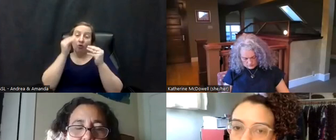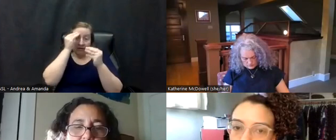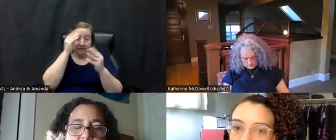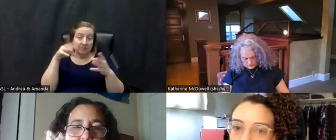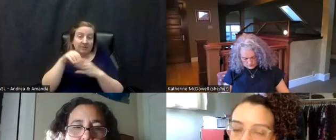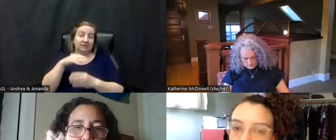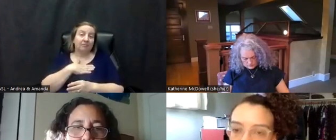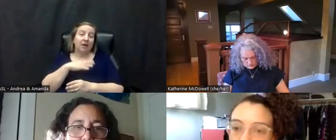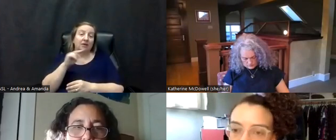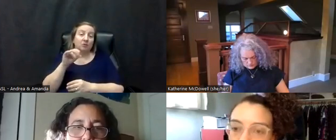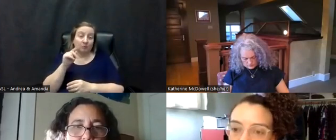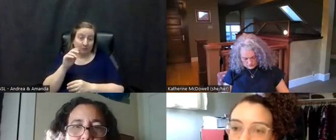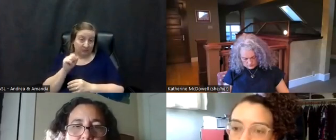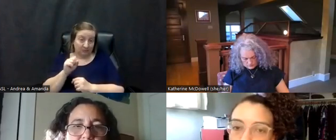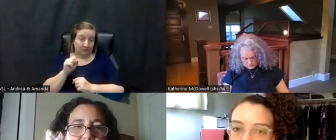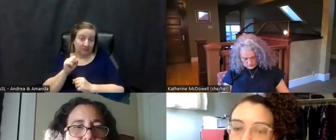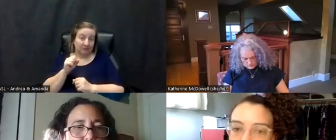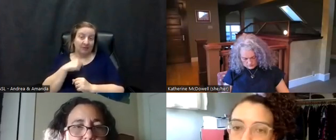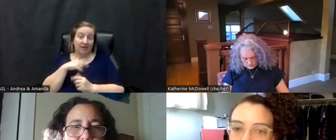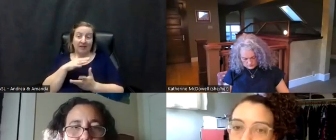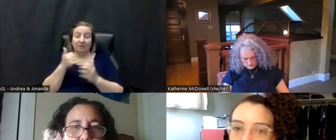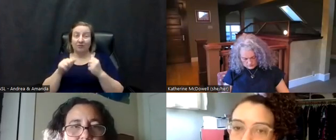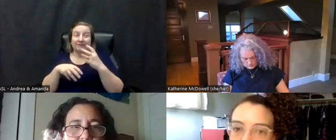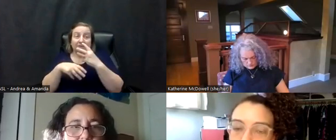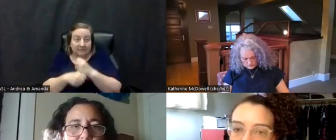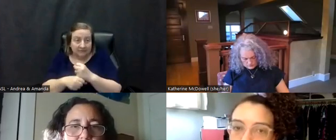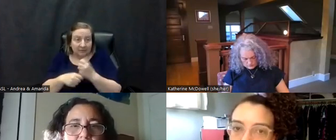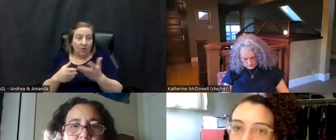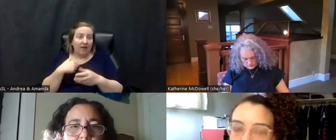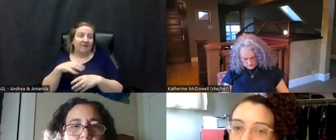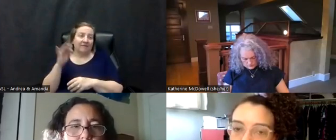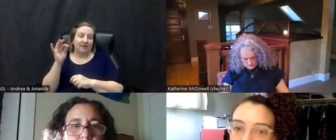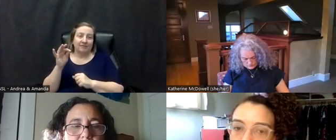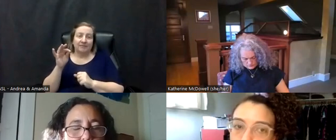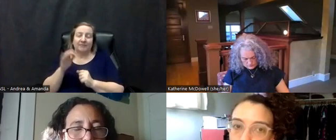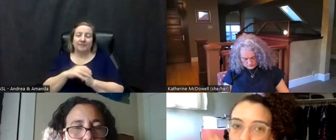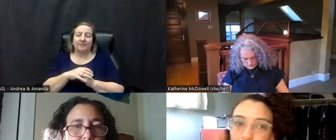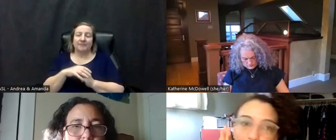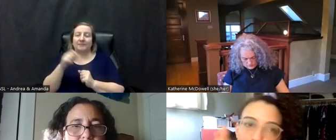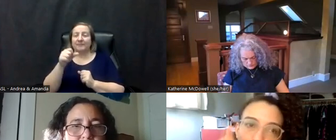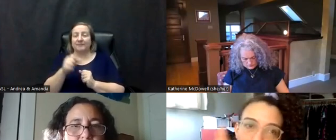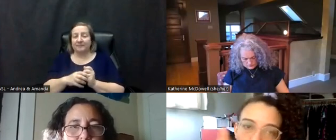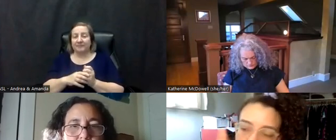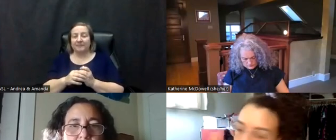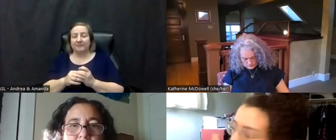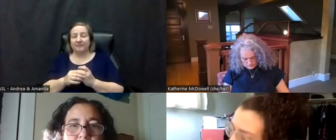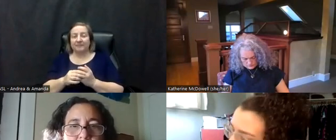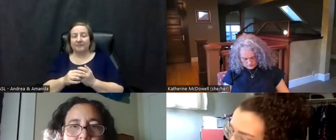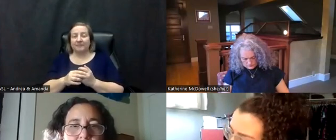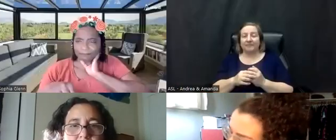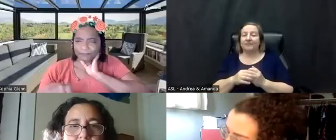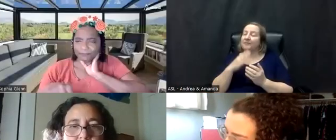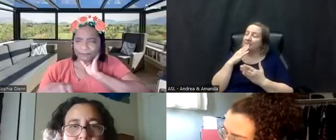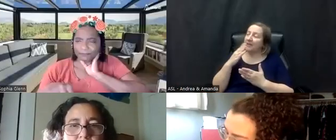notes, but I kind of try to summarize there what I found. Yeah. Thank